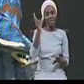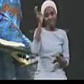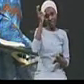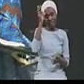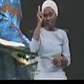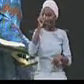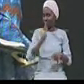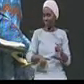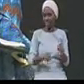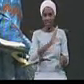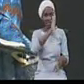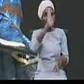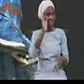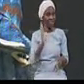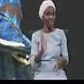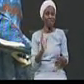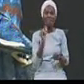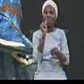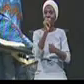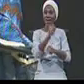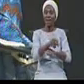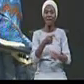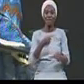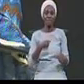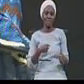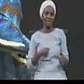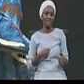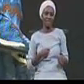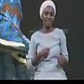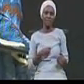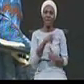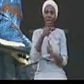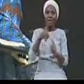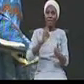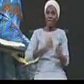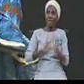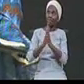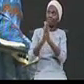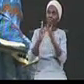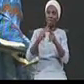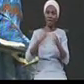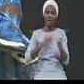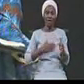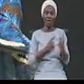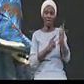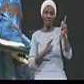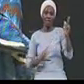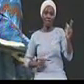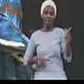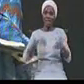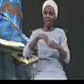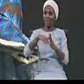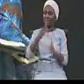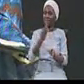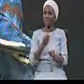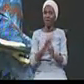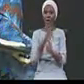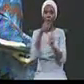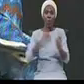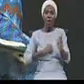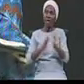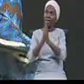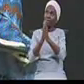Oh, Satan can never conquer me. When I pray to the Lord in